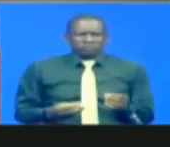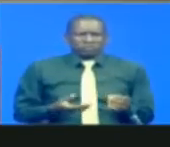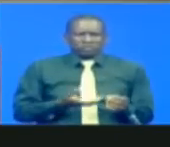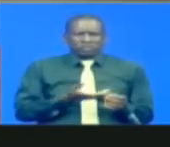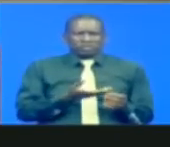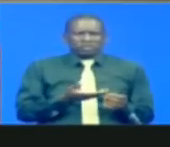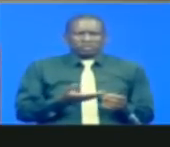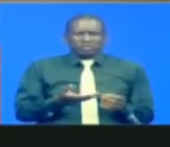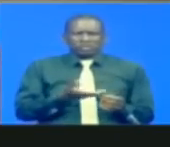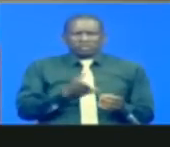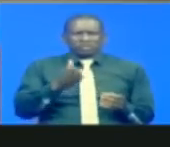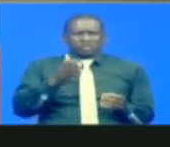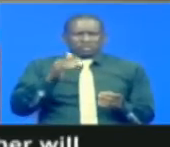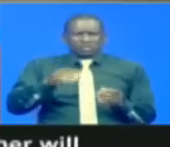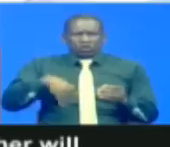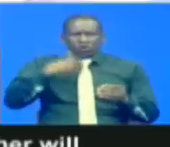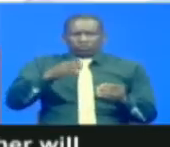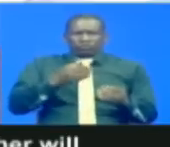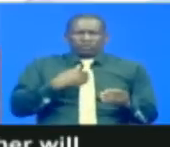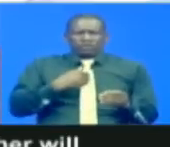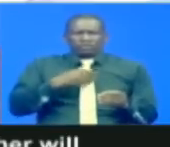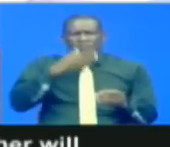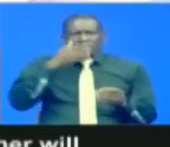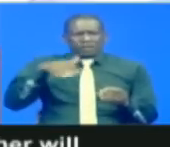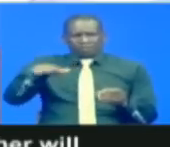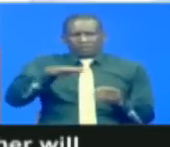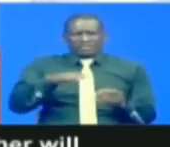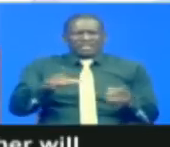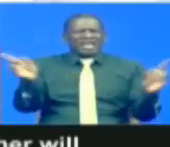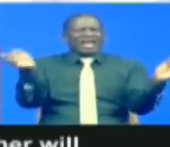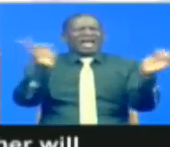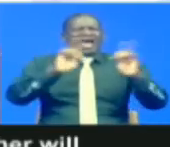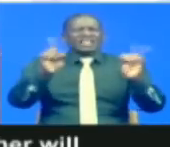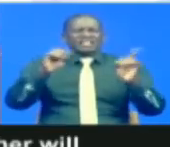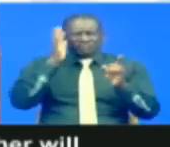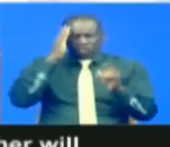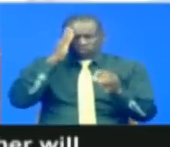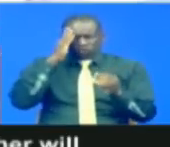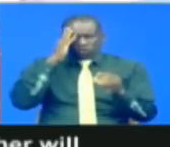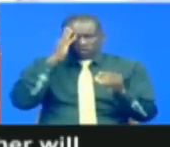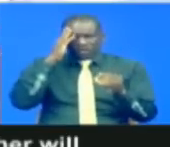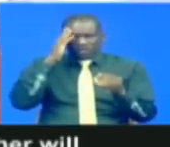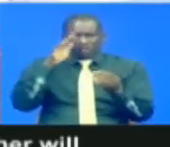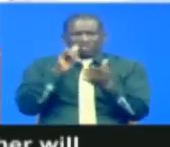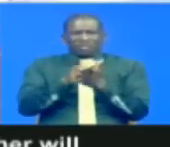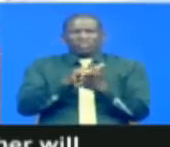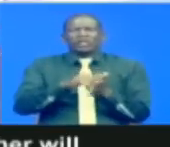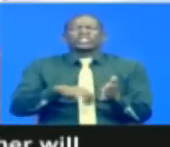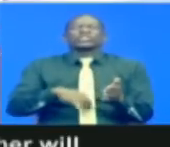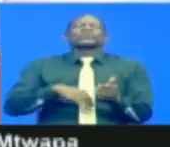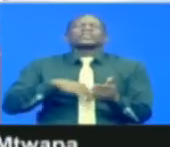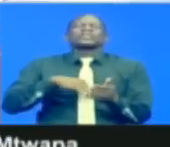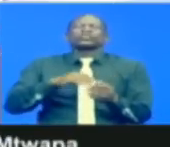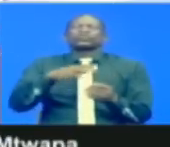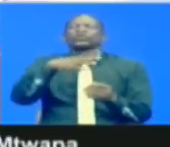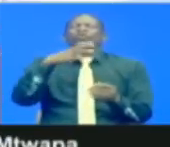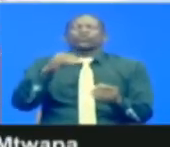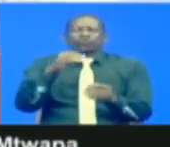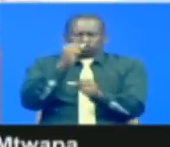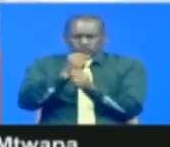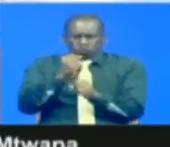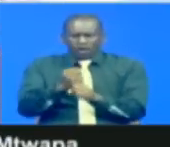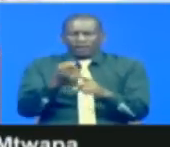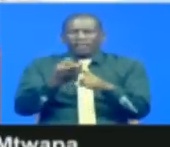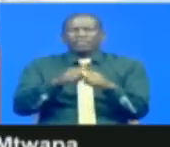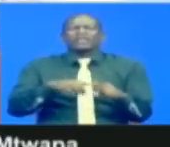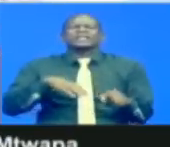place and you'll always watch over us. I never thought there would come a day when you would leave for work only to never